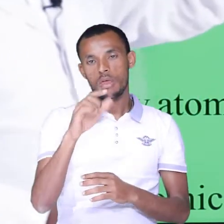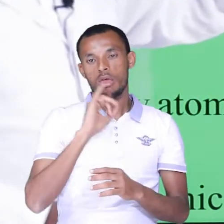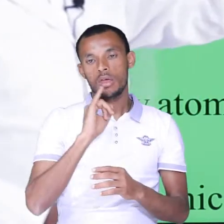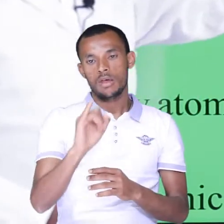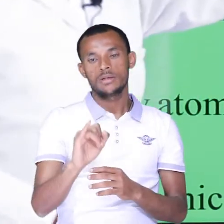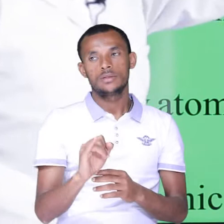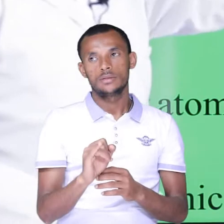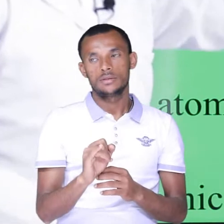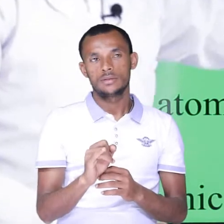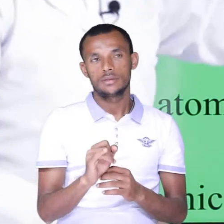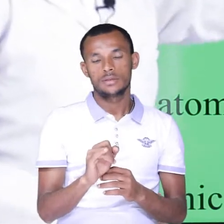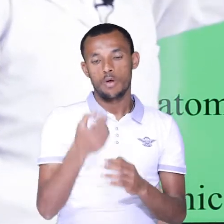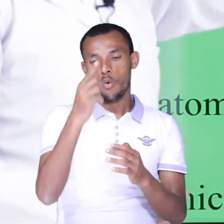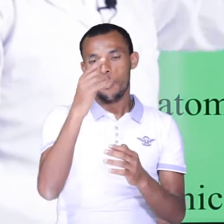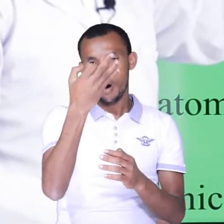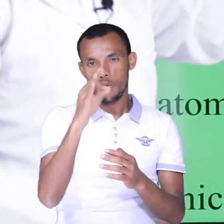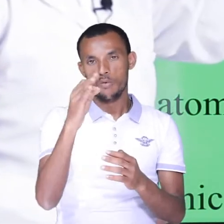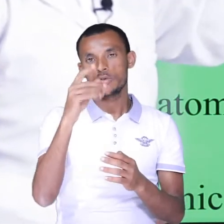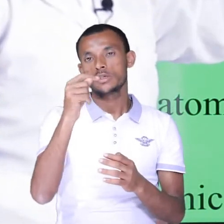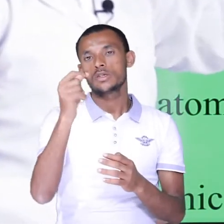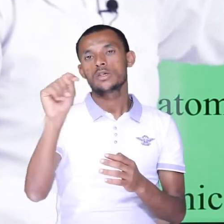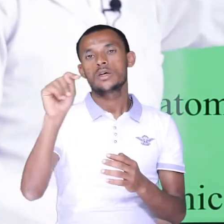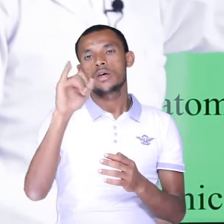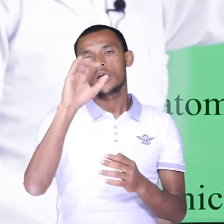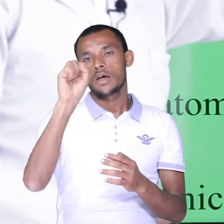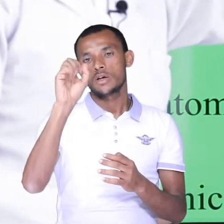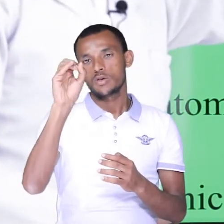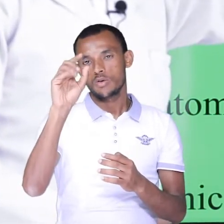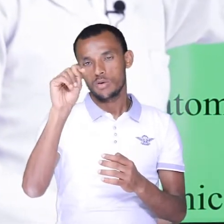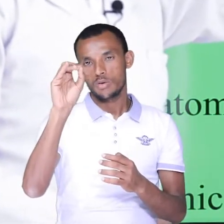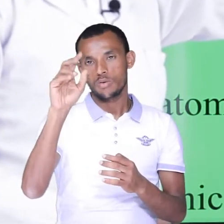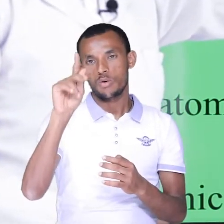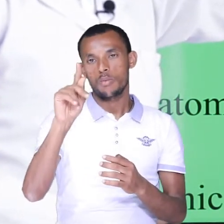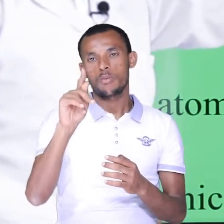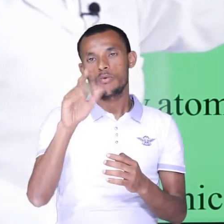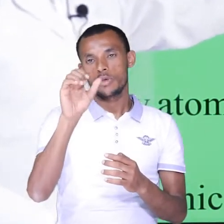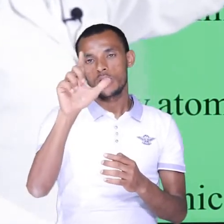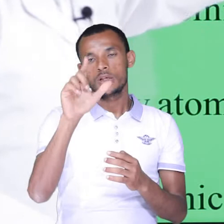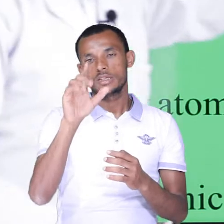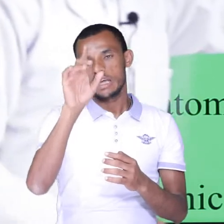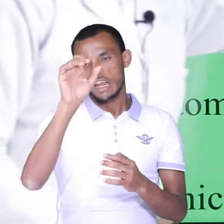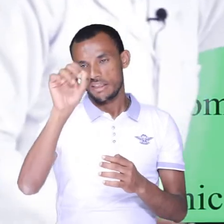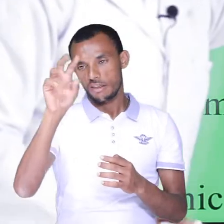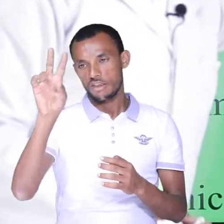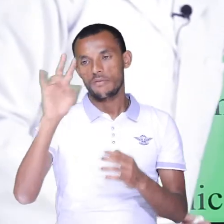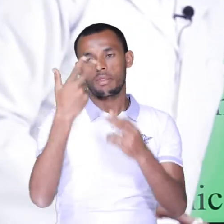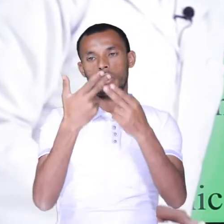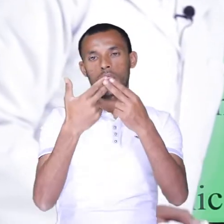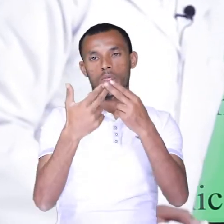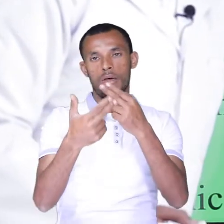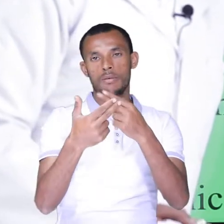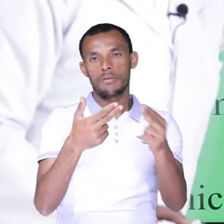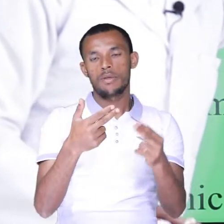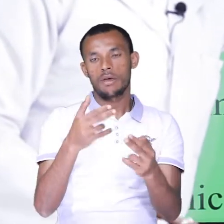is one of the isotope of chlorine, its mass is 37 and times